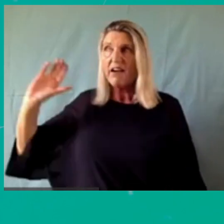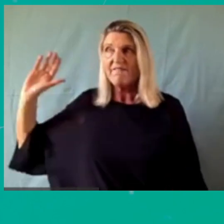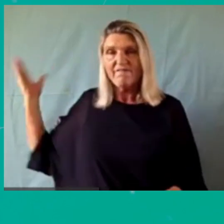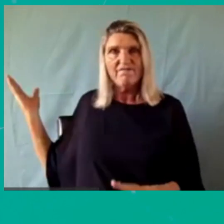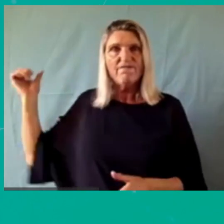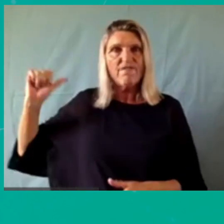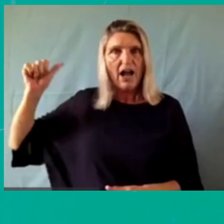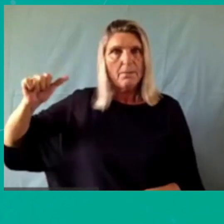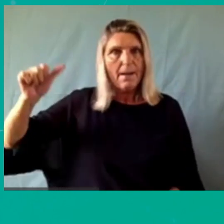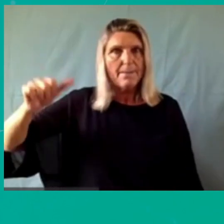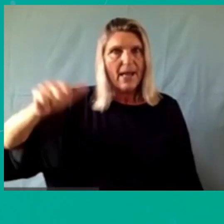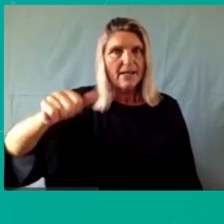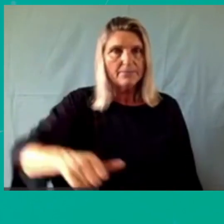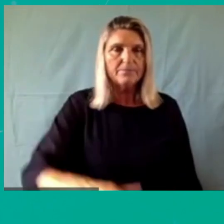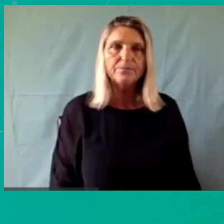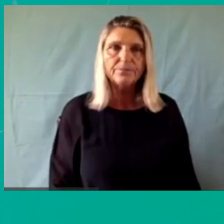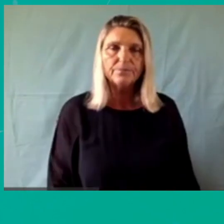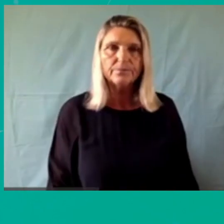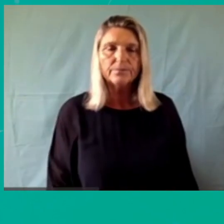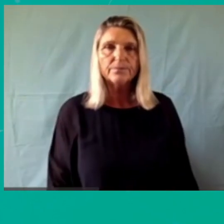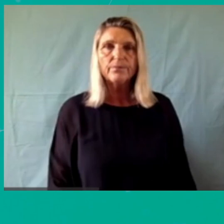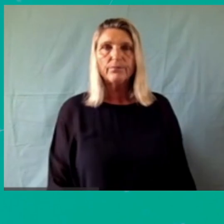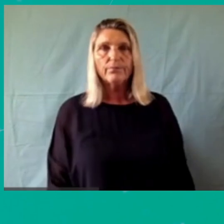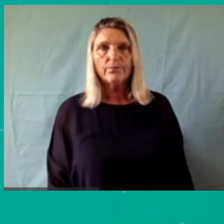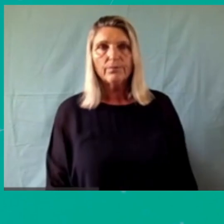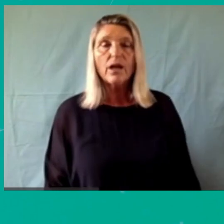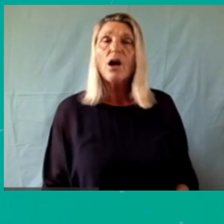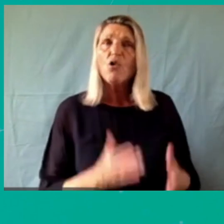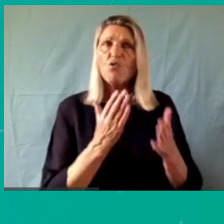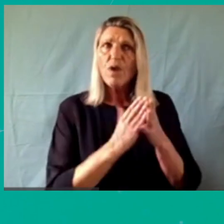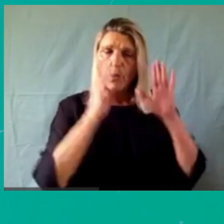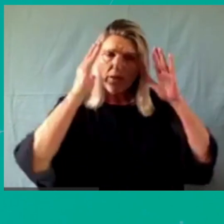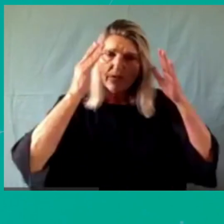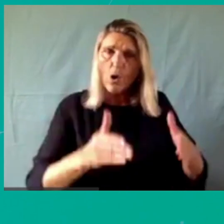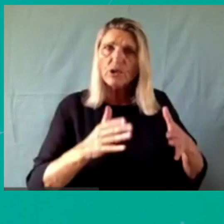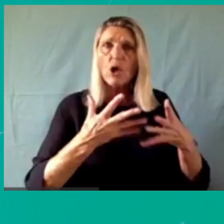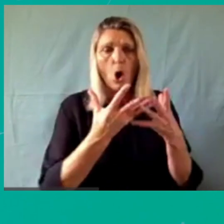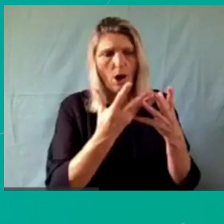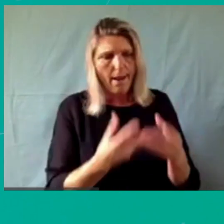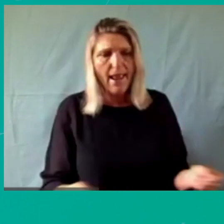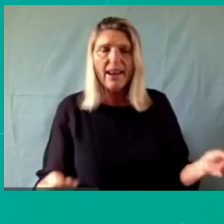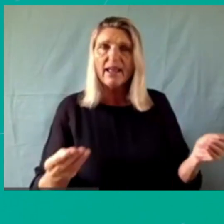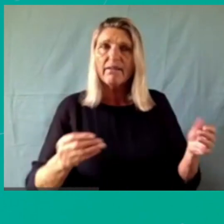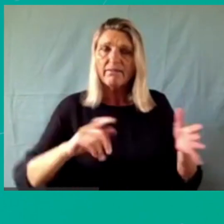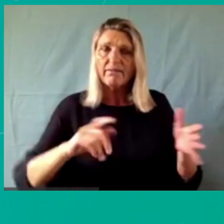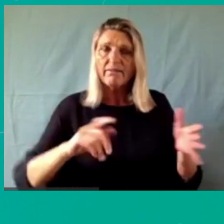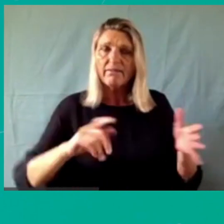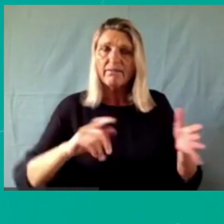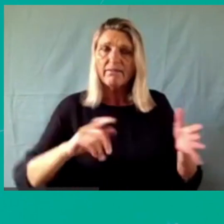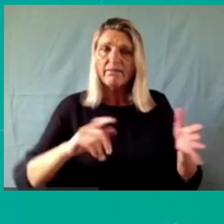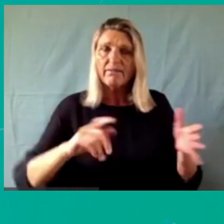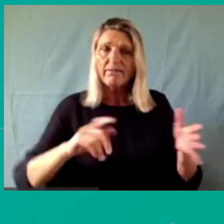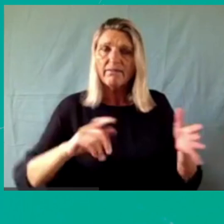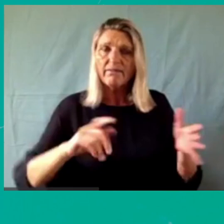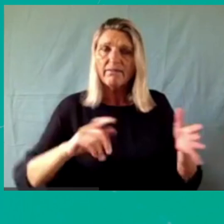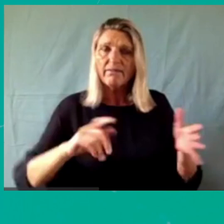of whānau order that require a focus on healing, restoration, redress, and a return to a state